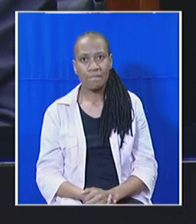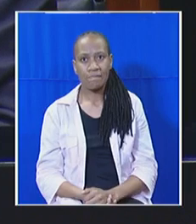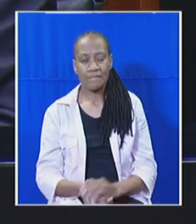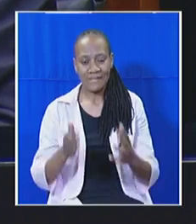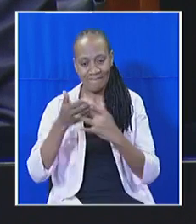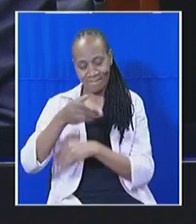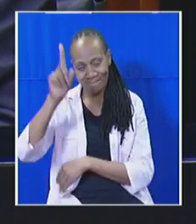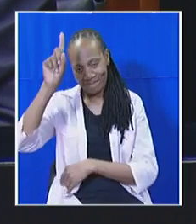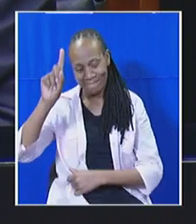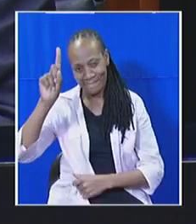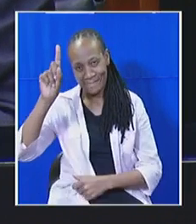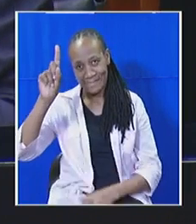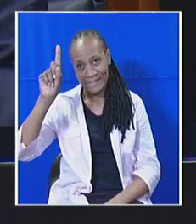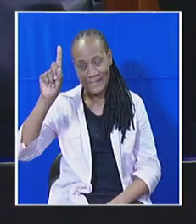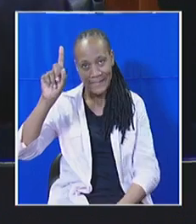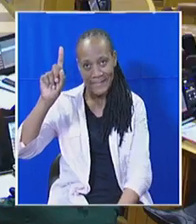Deputy Speaker.